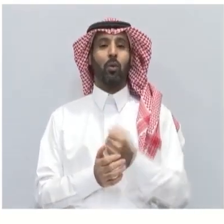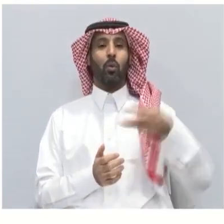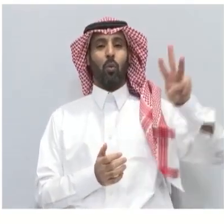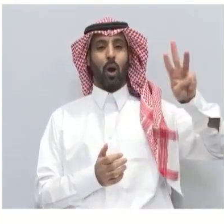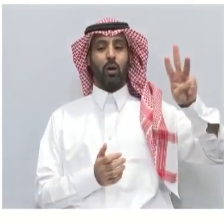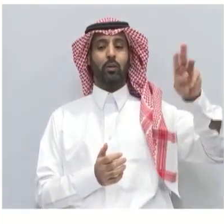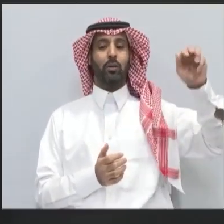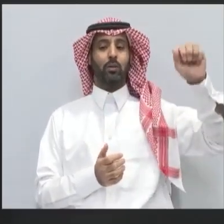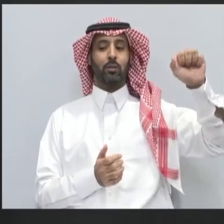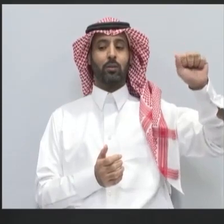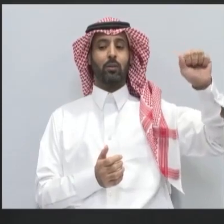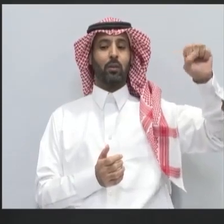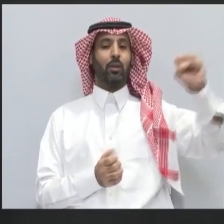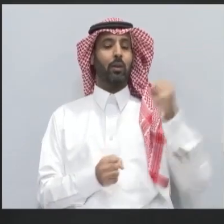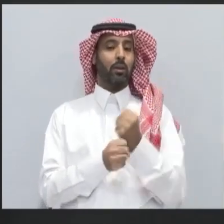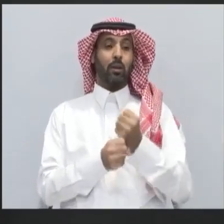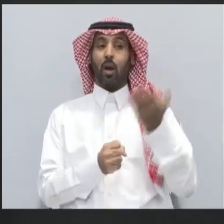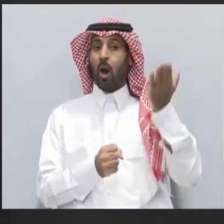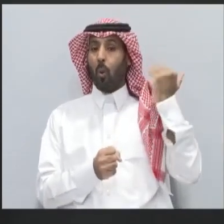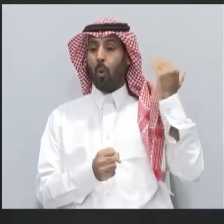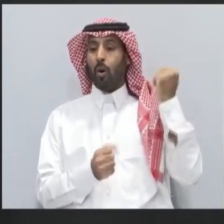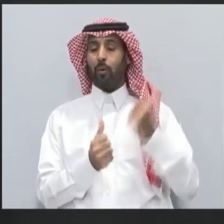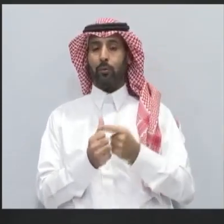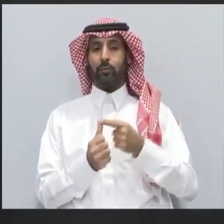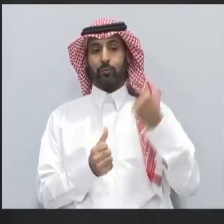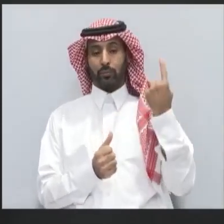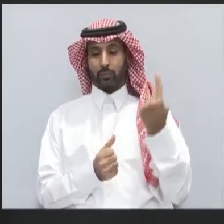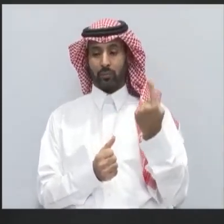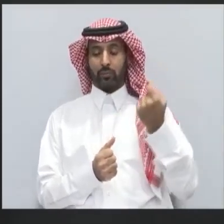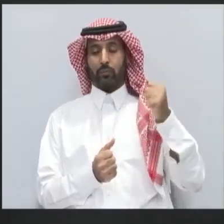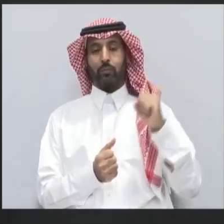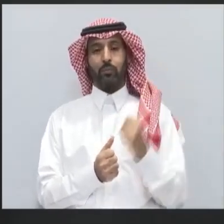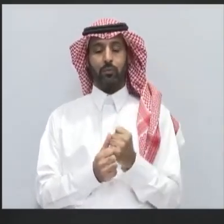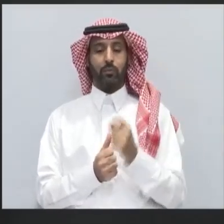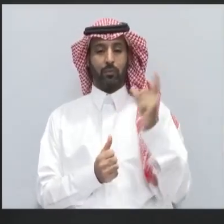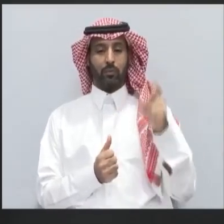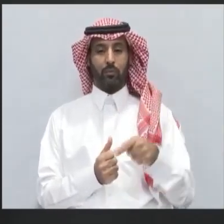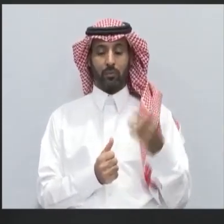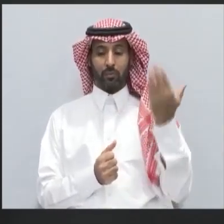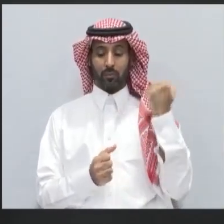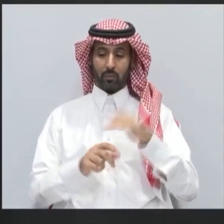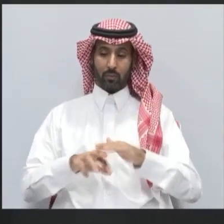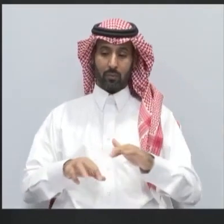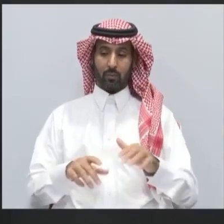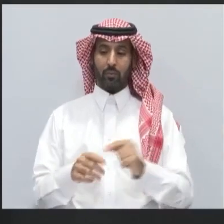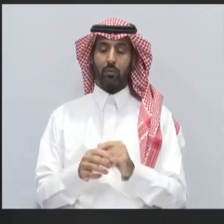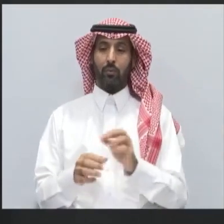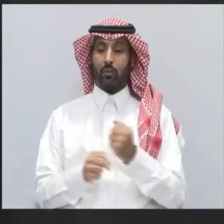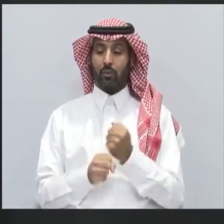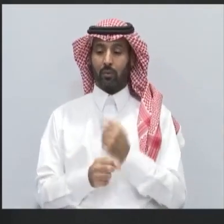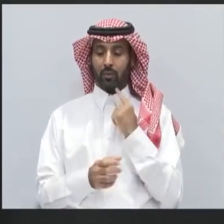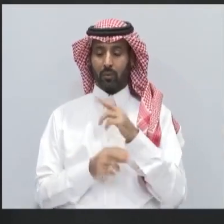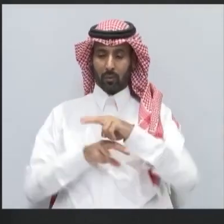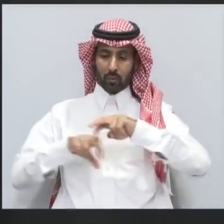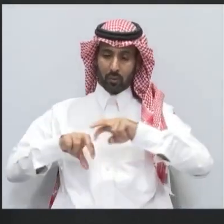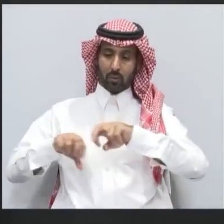I was, continuing with the past tense, I was signing up for an online job